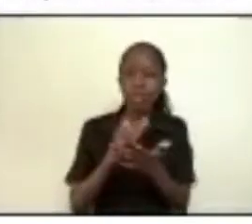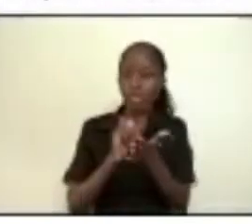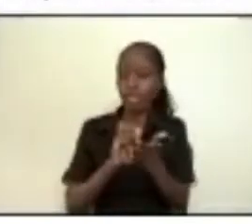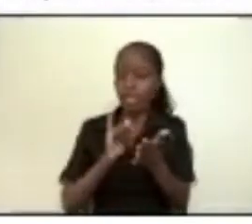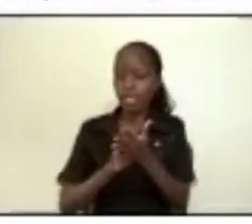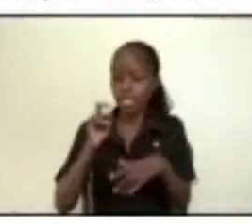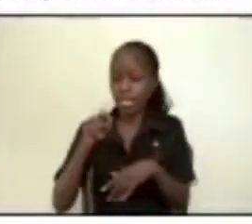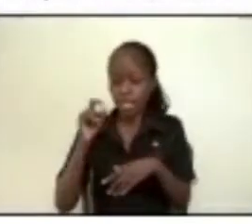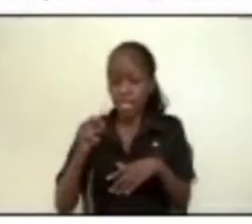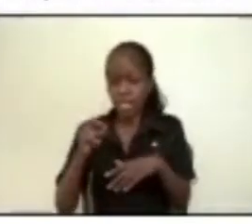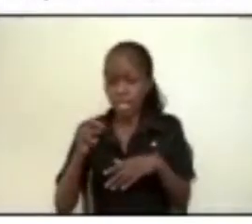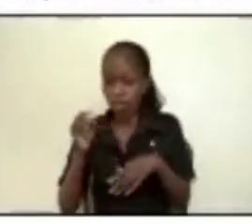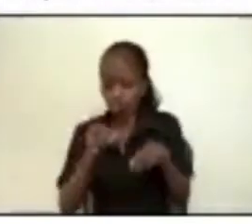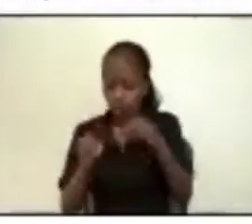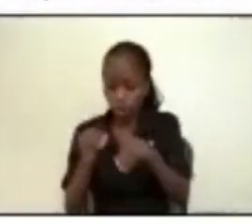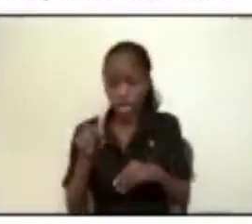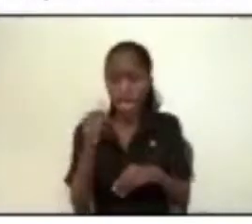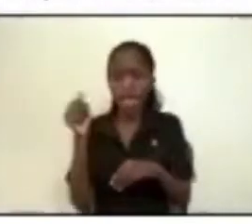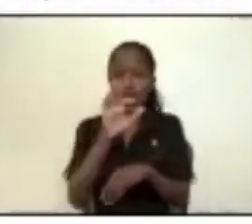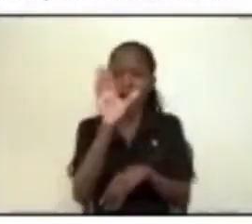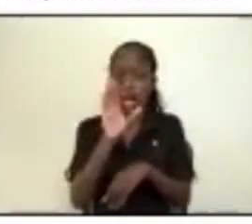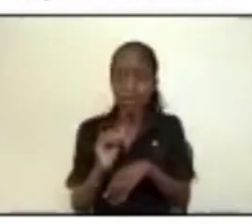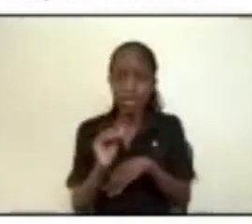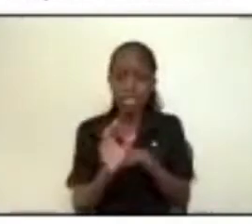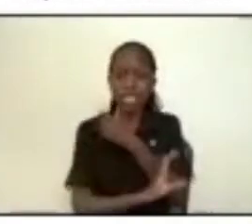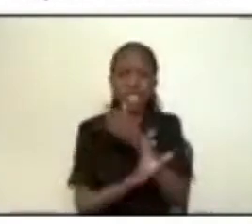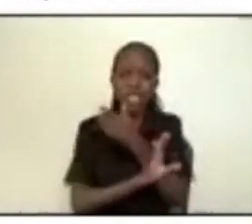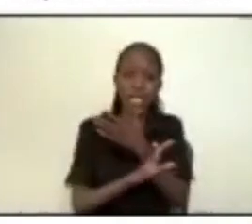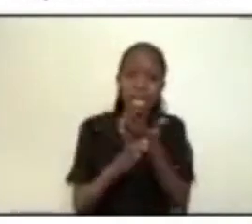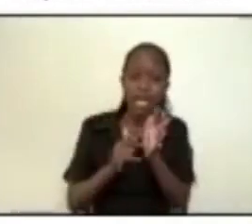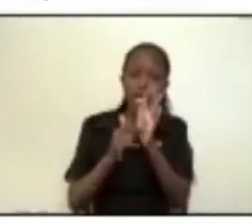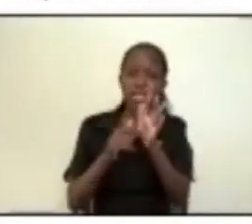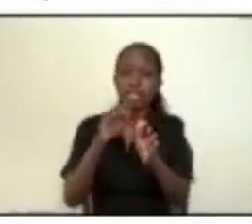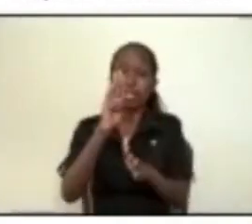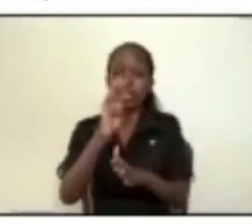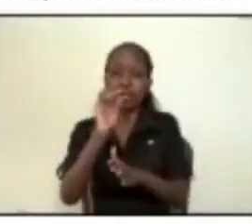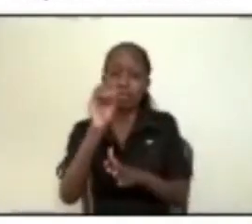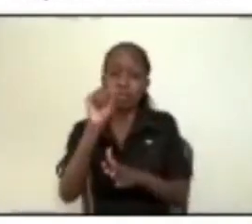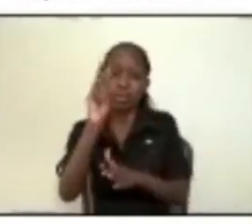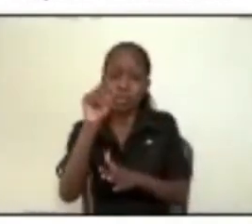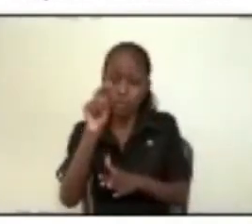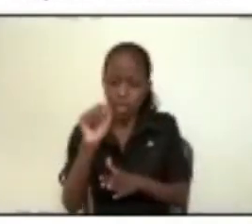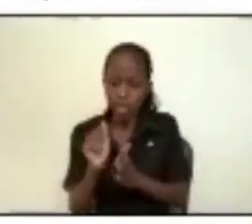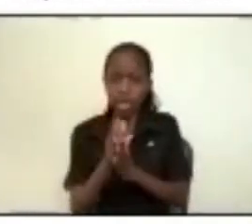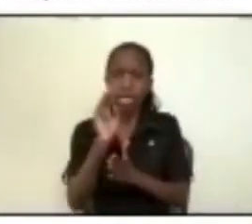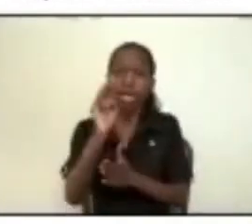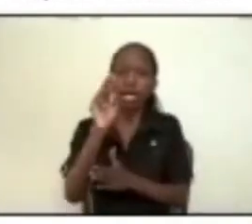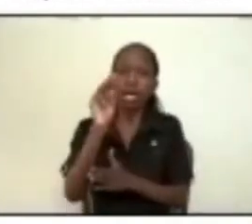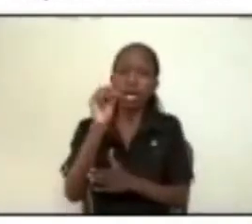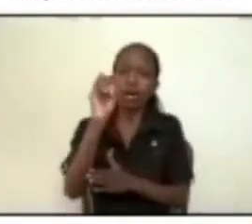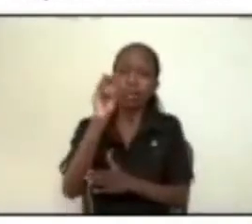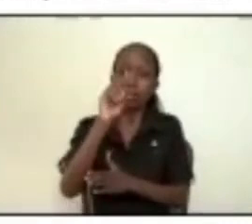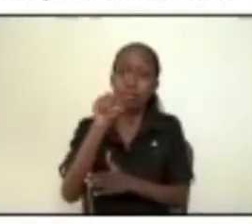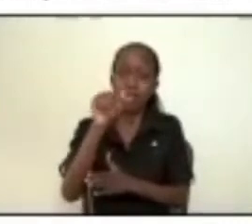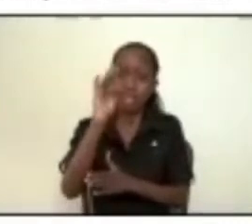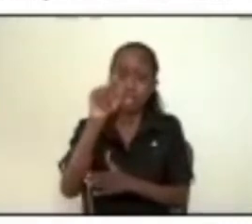my networks and my contacts in Botswana, in Chad, or in Mozambique, countries that, if